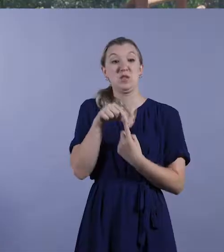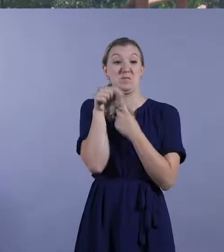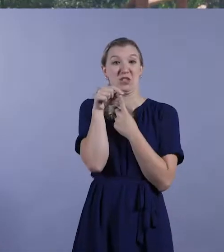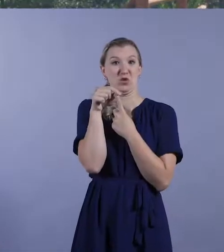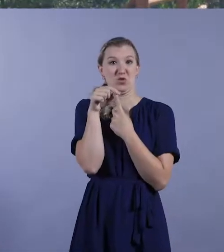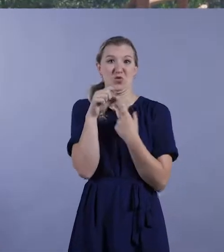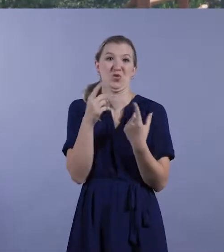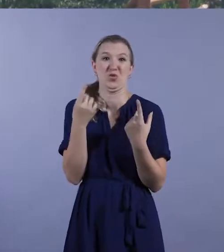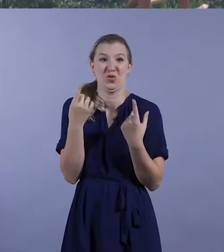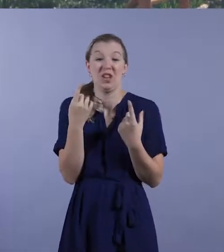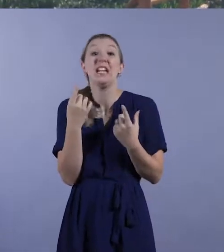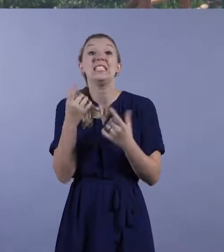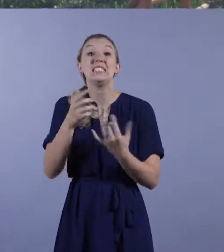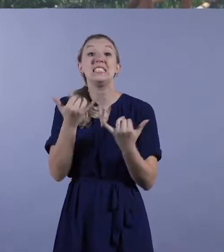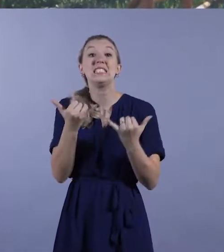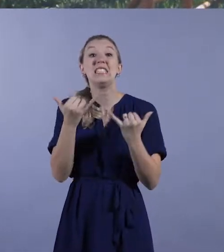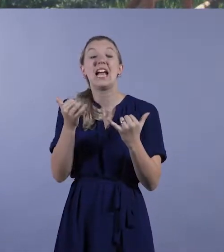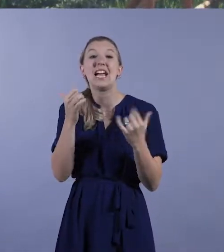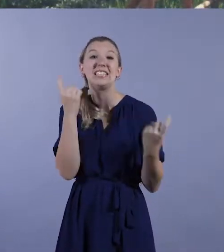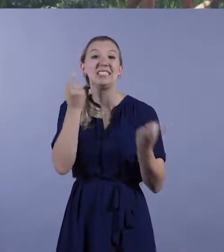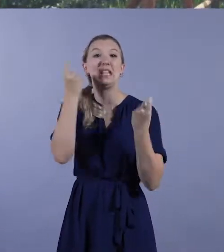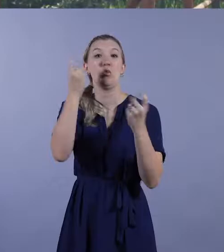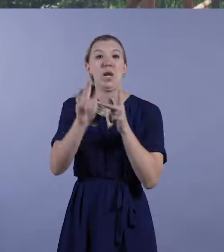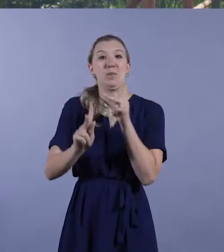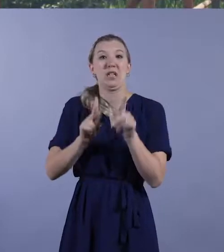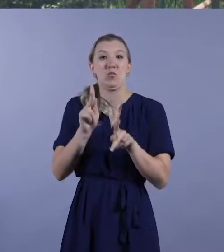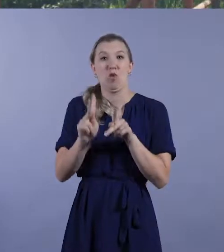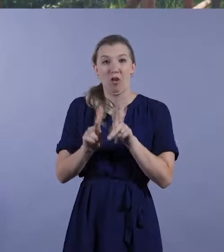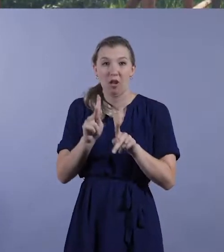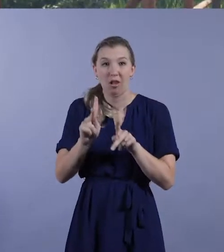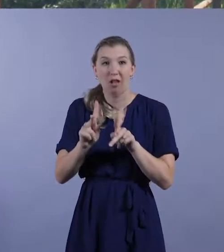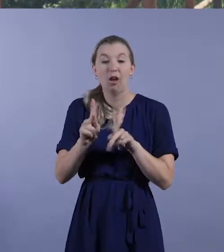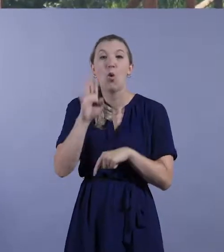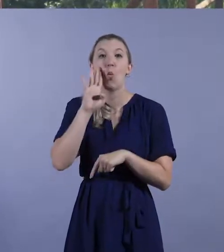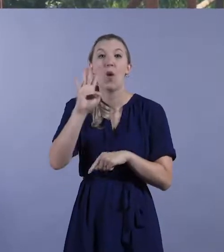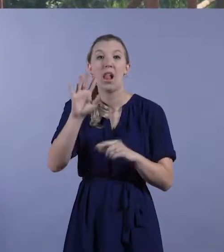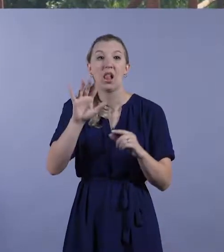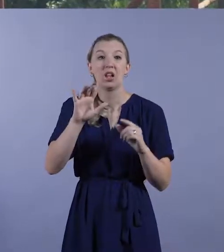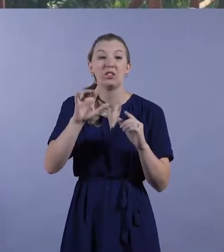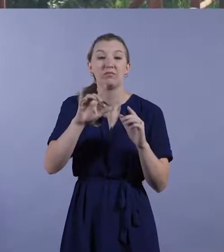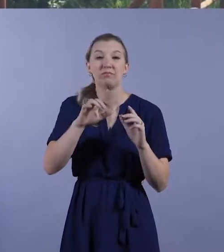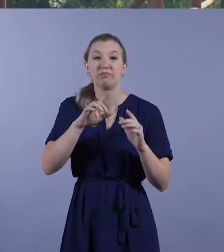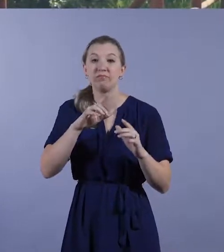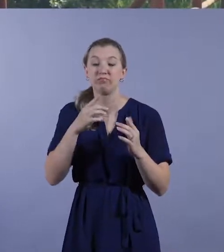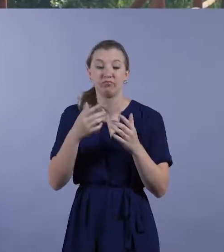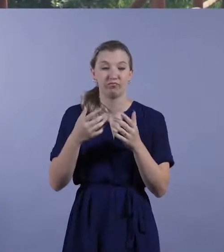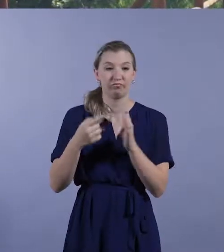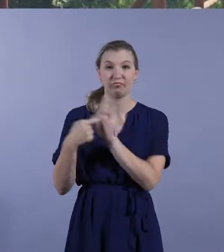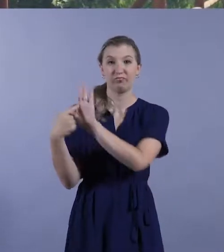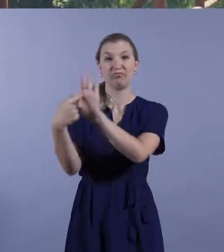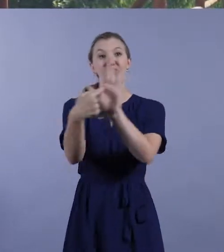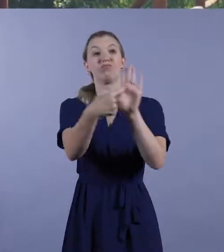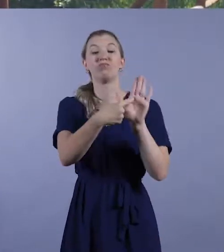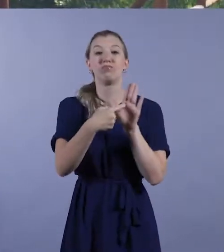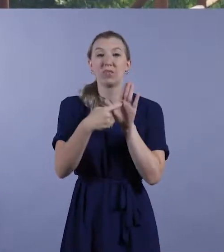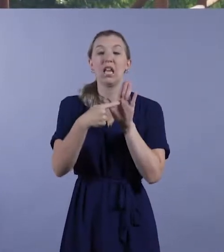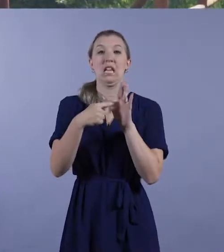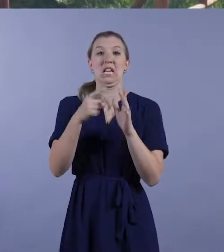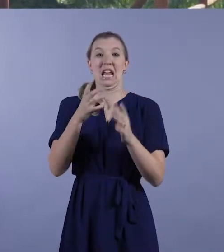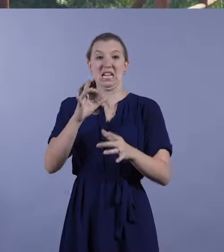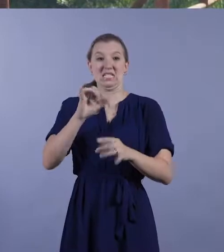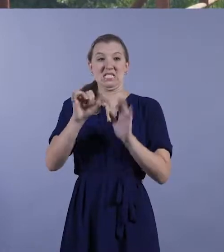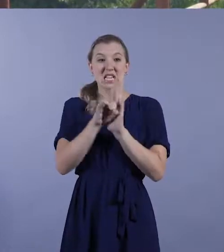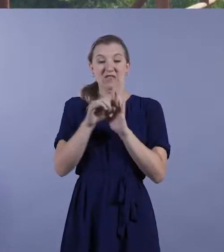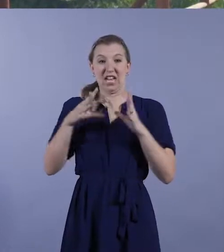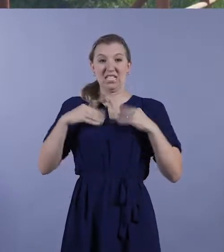you. Today we're going to celebrate some people who are going to publicly identify with Christ and commit themselves